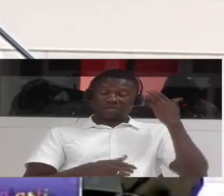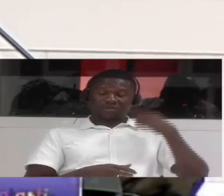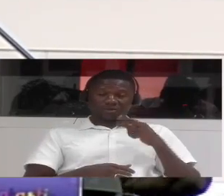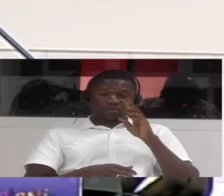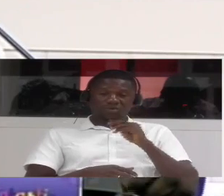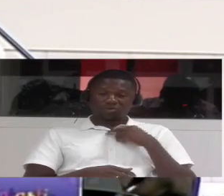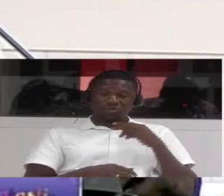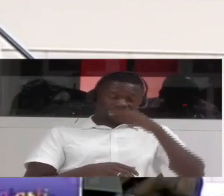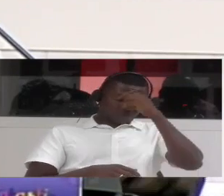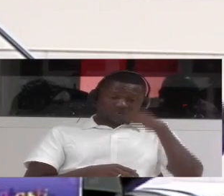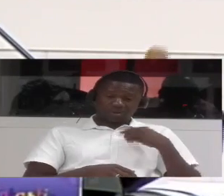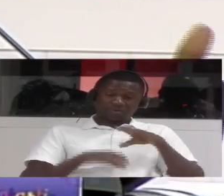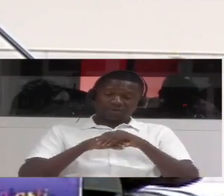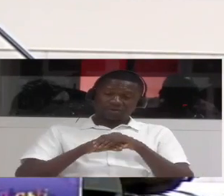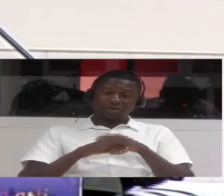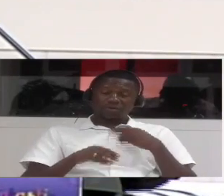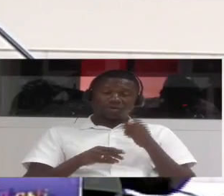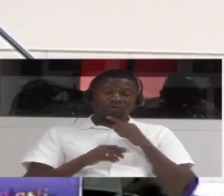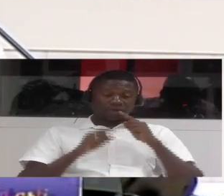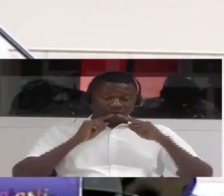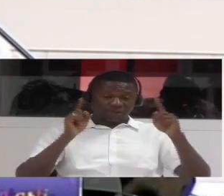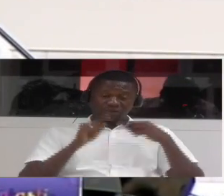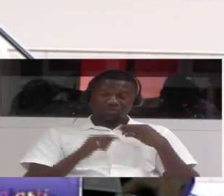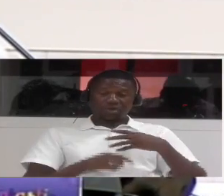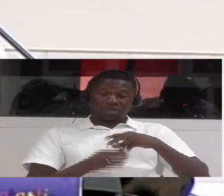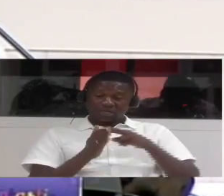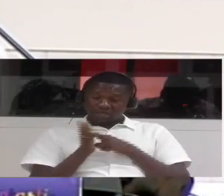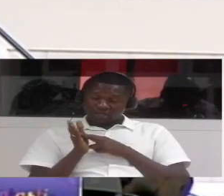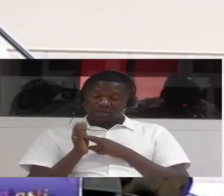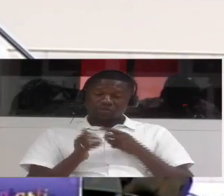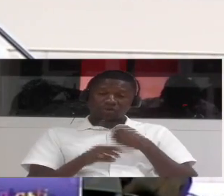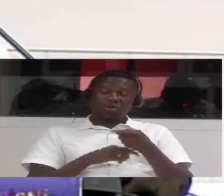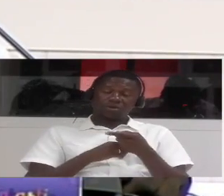colleague of mine, and one of the information that I needed was the